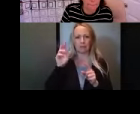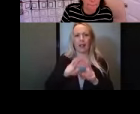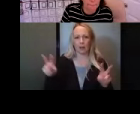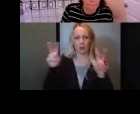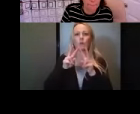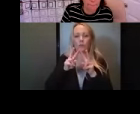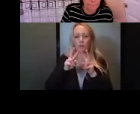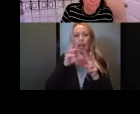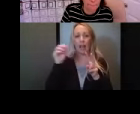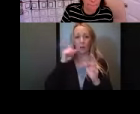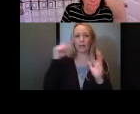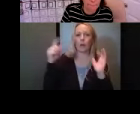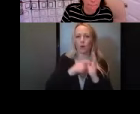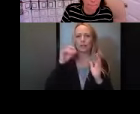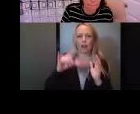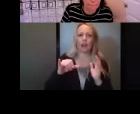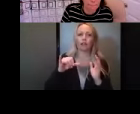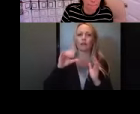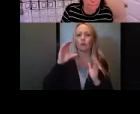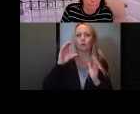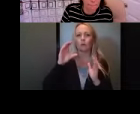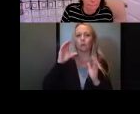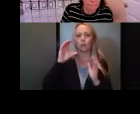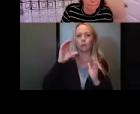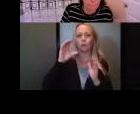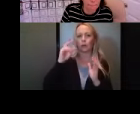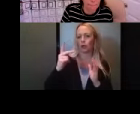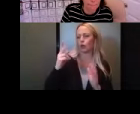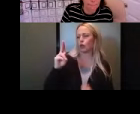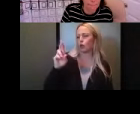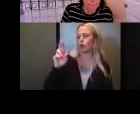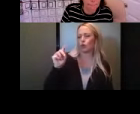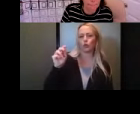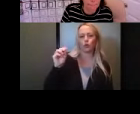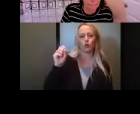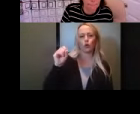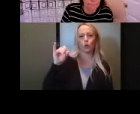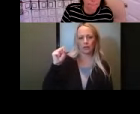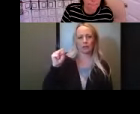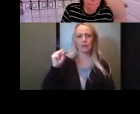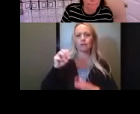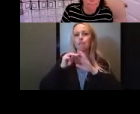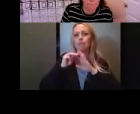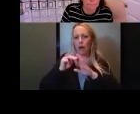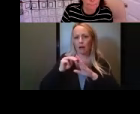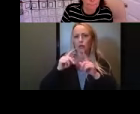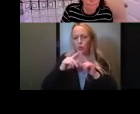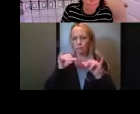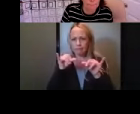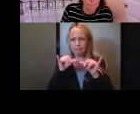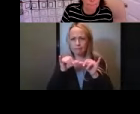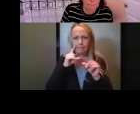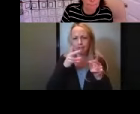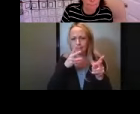diffusion kurtosis model to measure microstructural properties of the tracks. I'll come back to that at the end about what are the specific